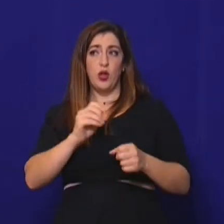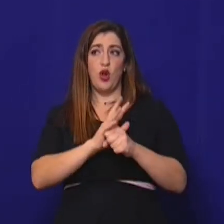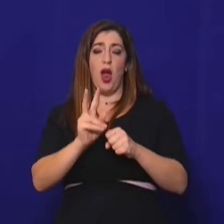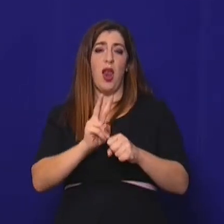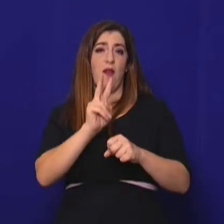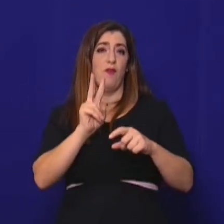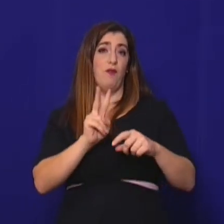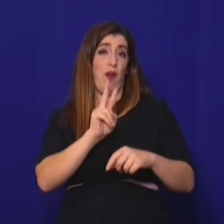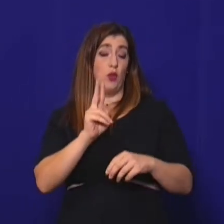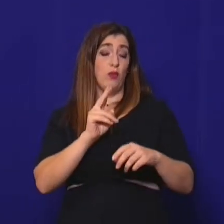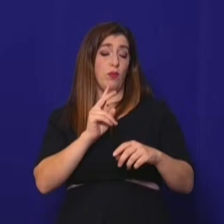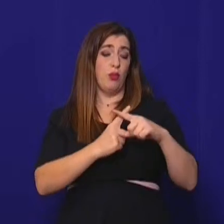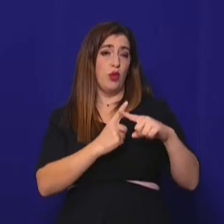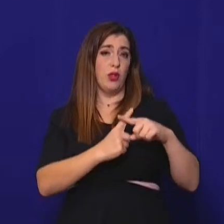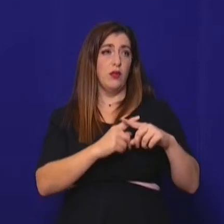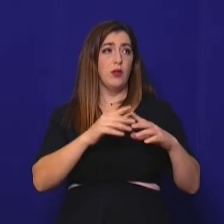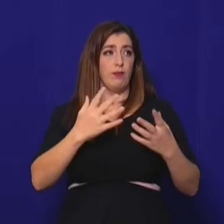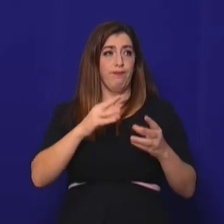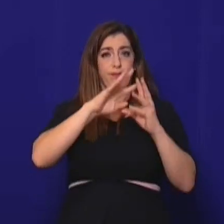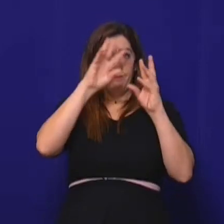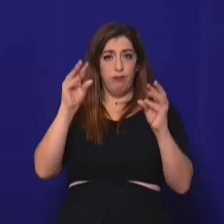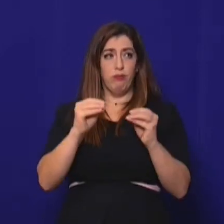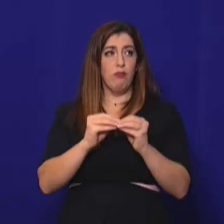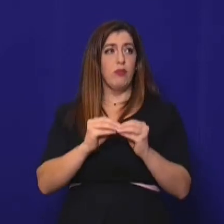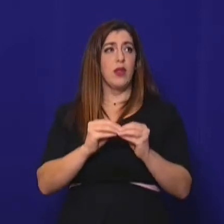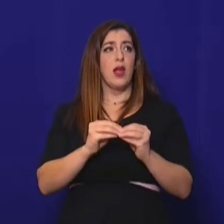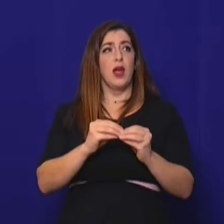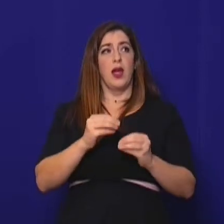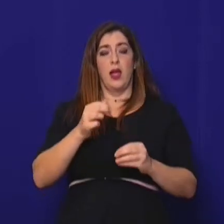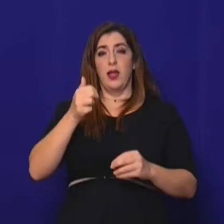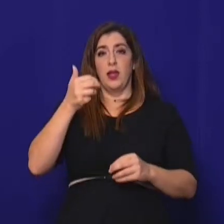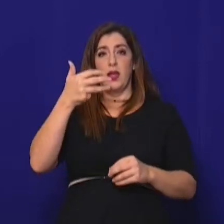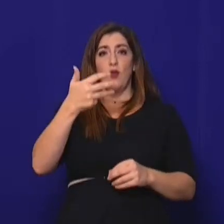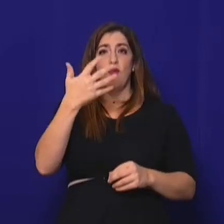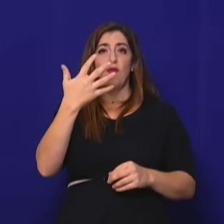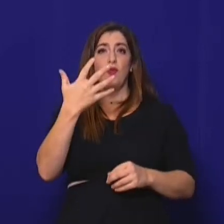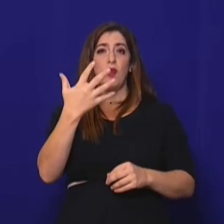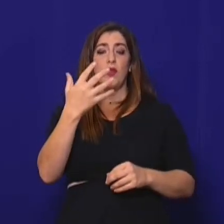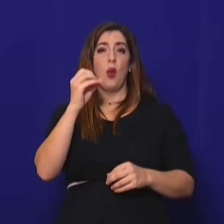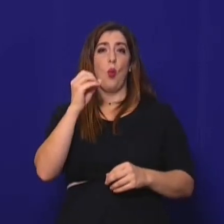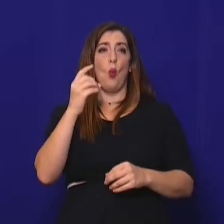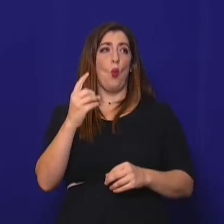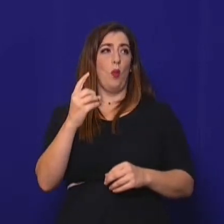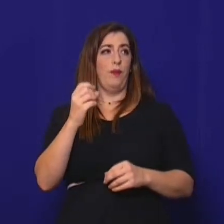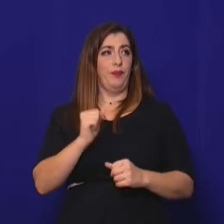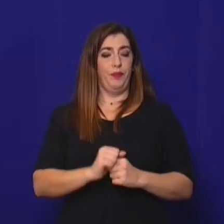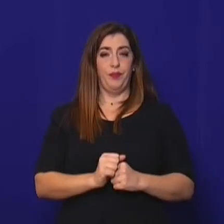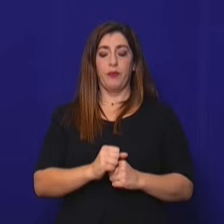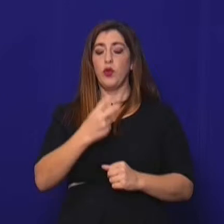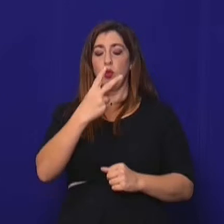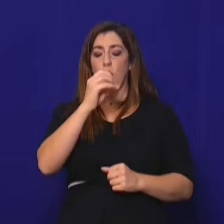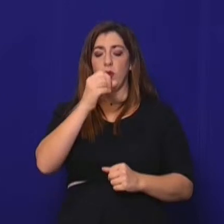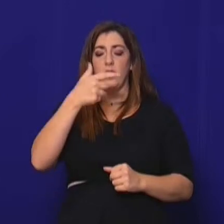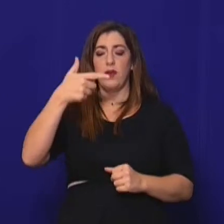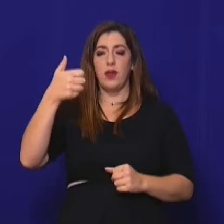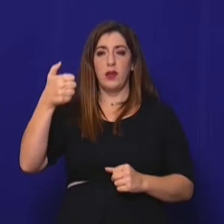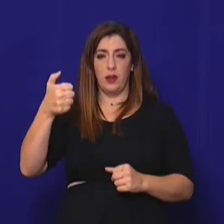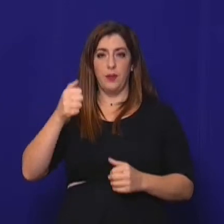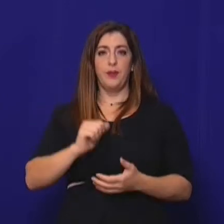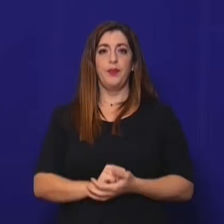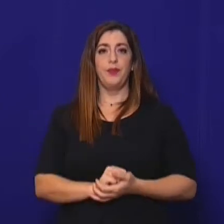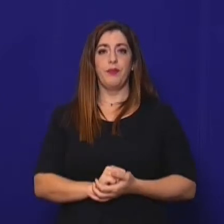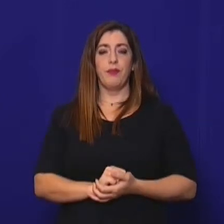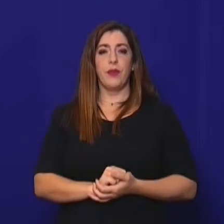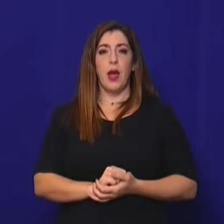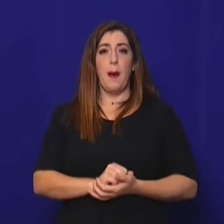is 9,501. We have also a number of people who have recovered, which is 132, so the total number